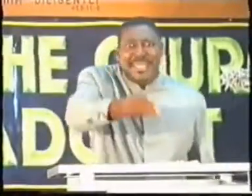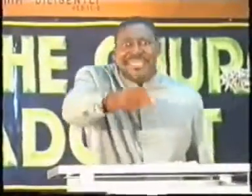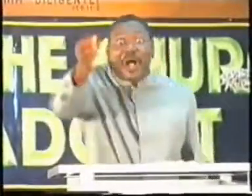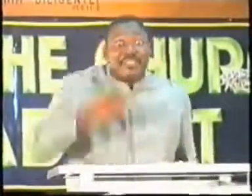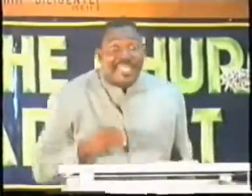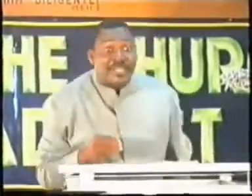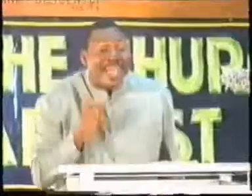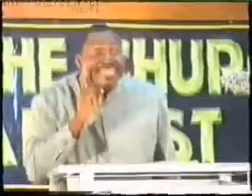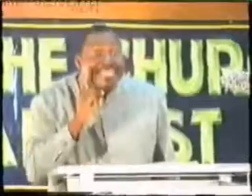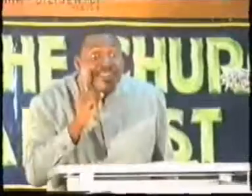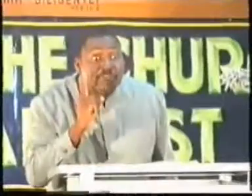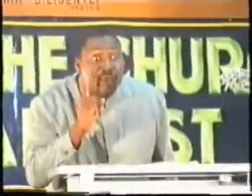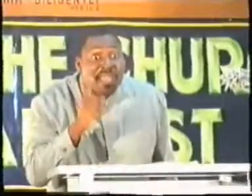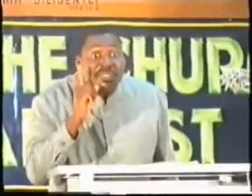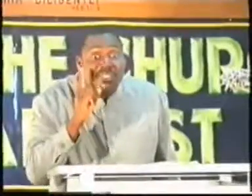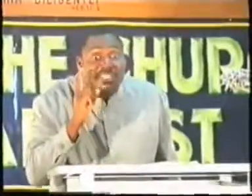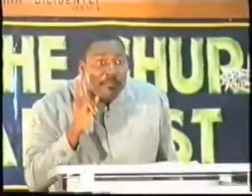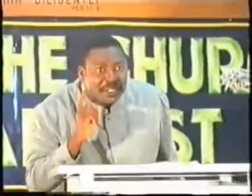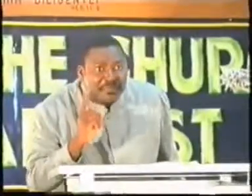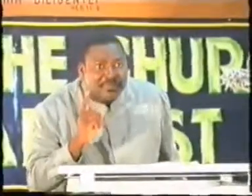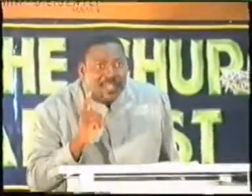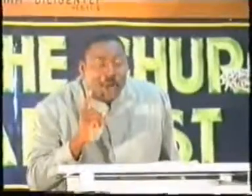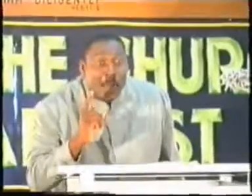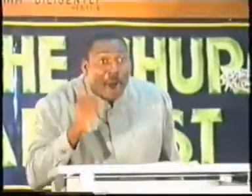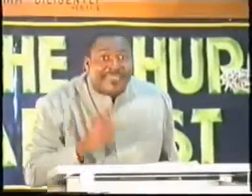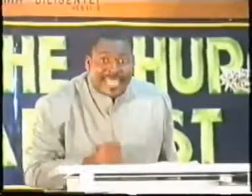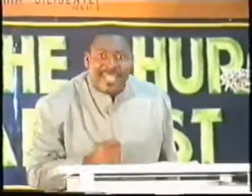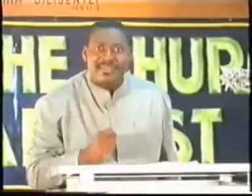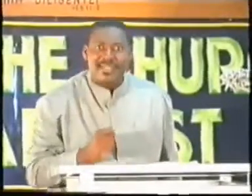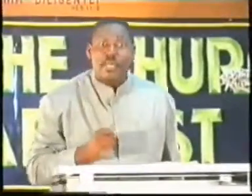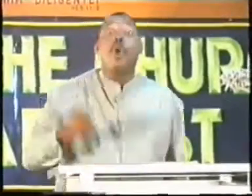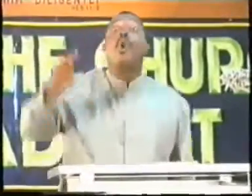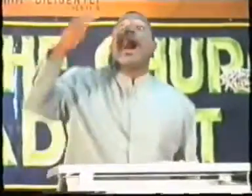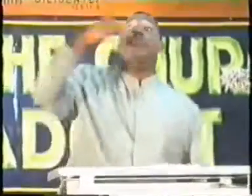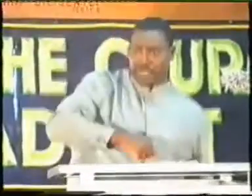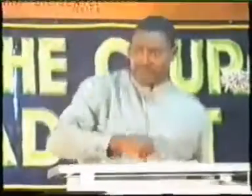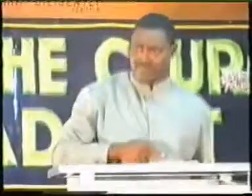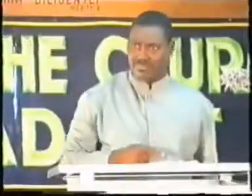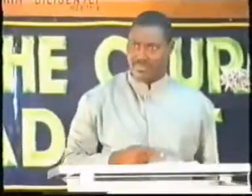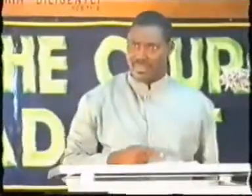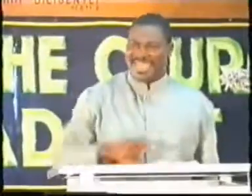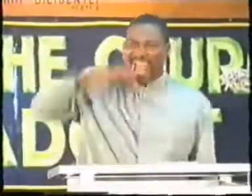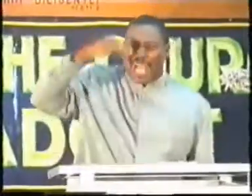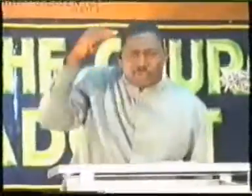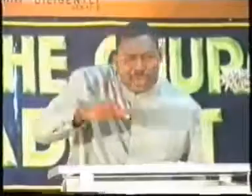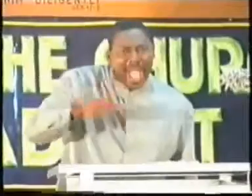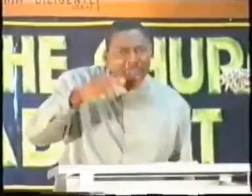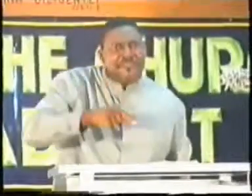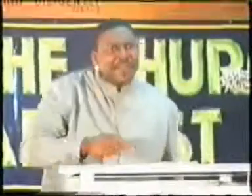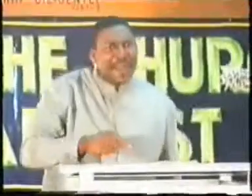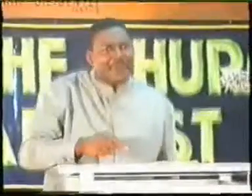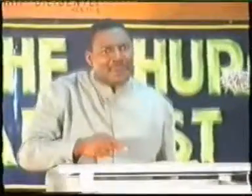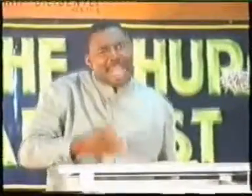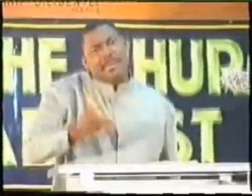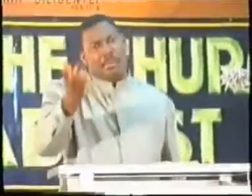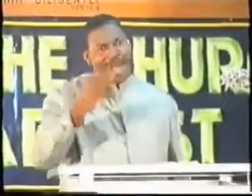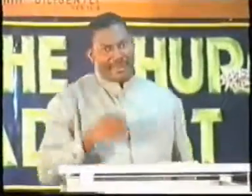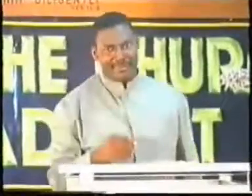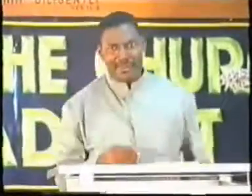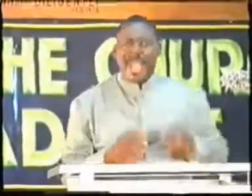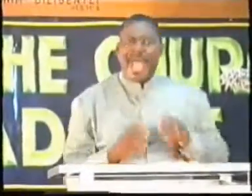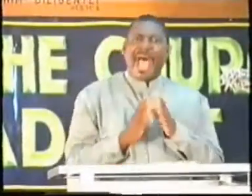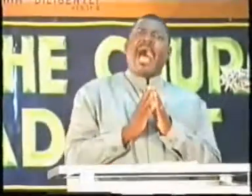to say, minister of state, you know, it is never true. A misconception. Paul said, no, I hooch him. Na asolo no ewo Philippi no